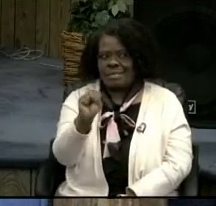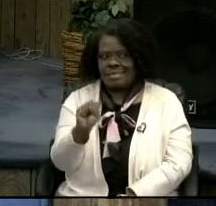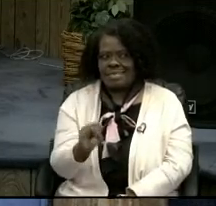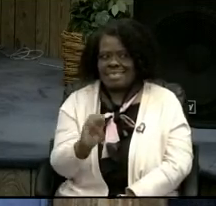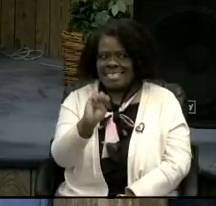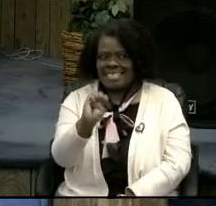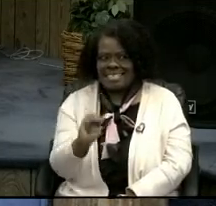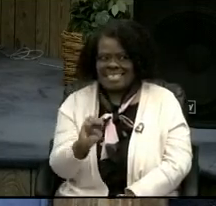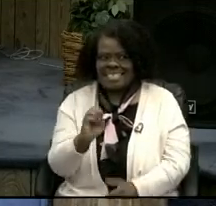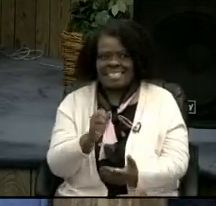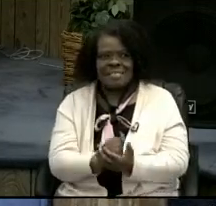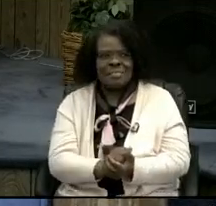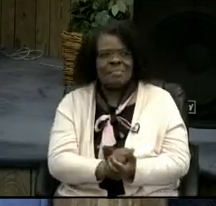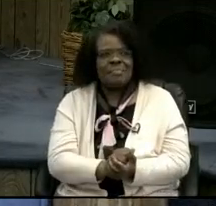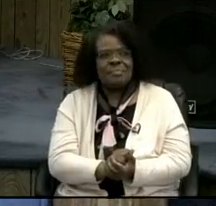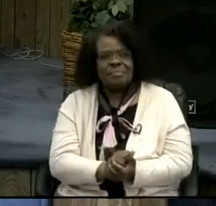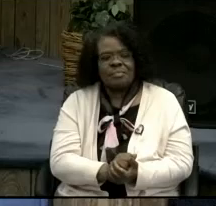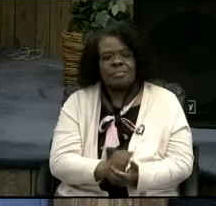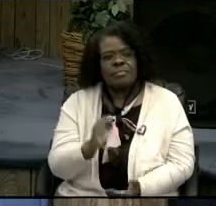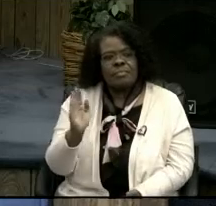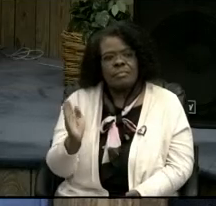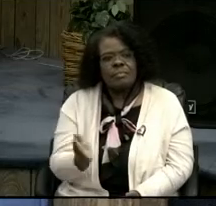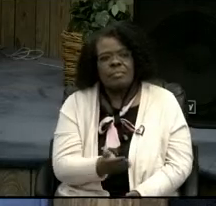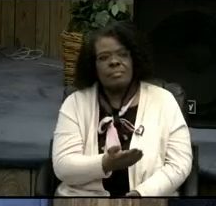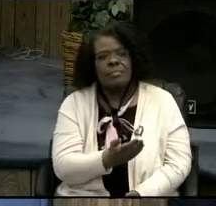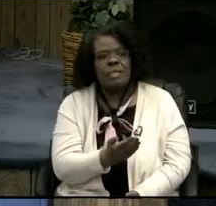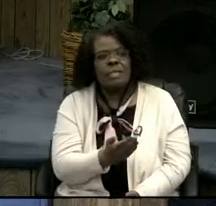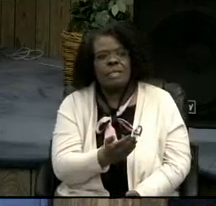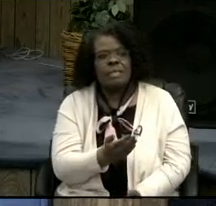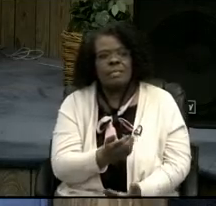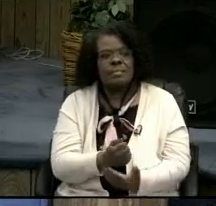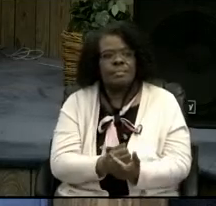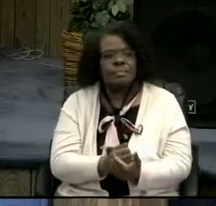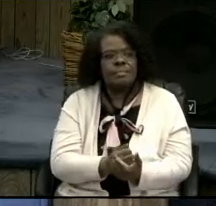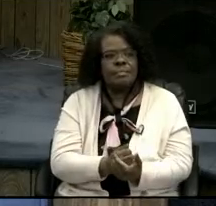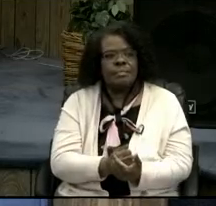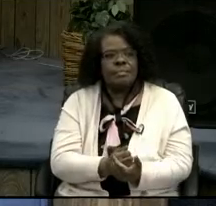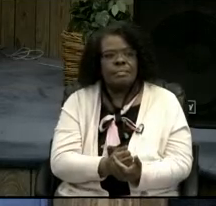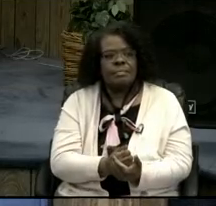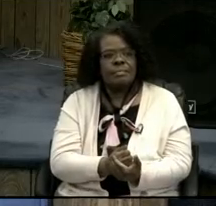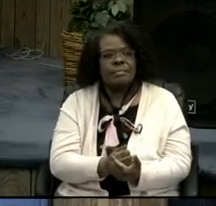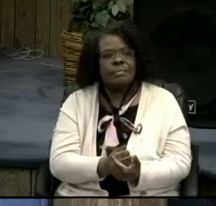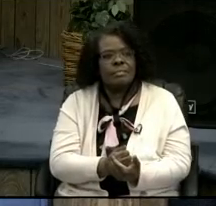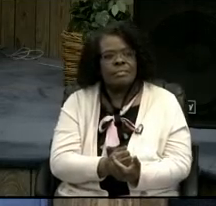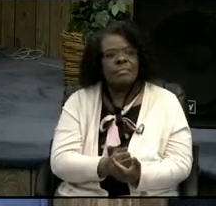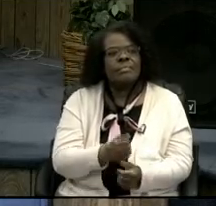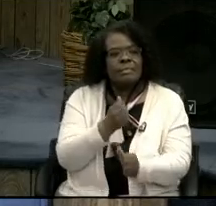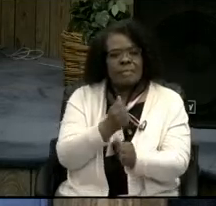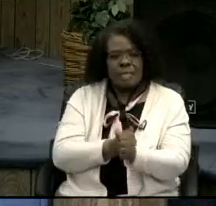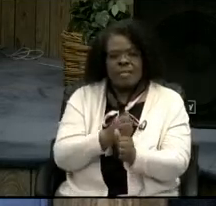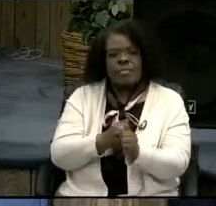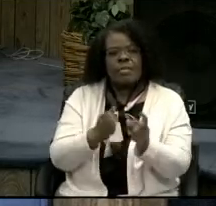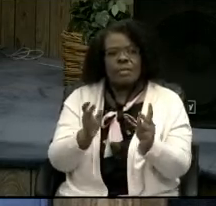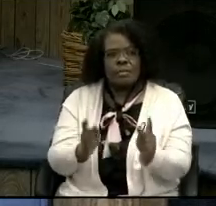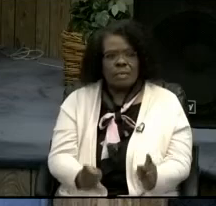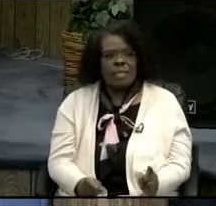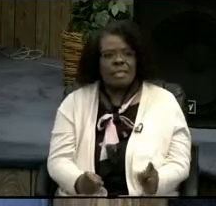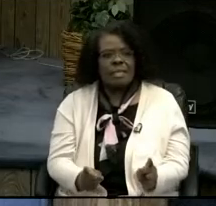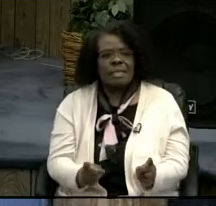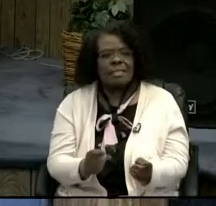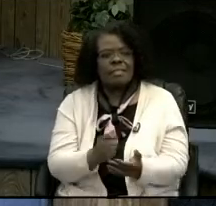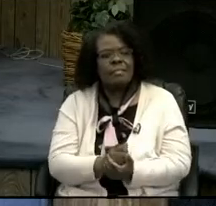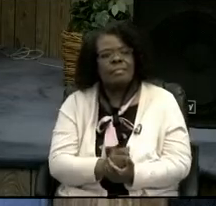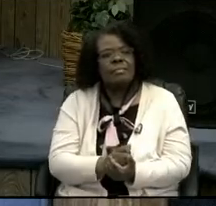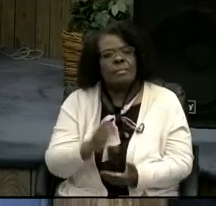in the sanctuary, everyone on the streaming platforms, everyone on the social media platform, because we are here